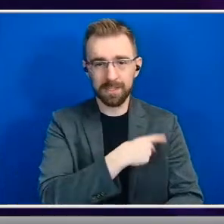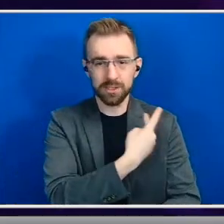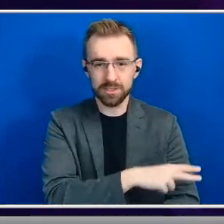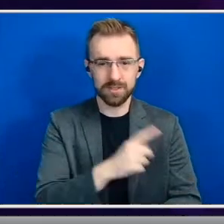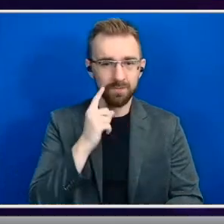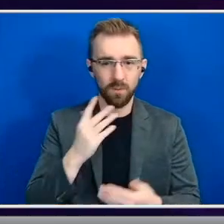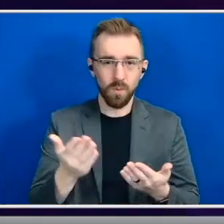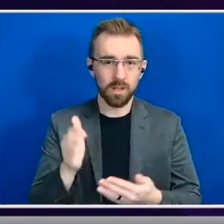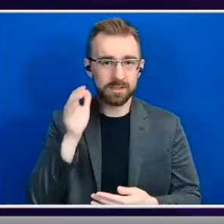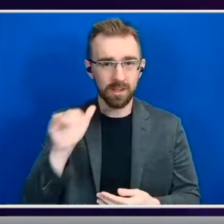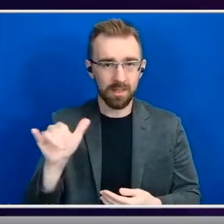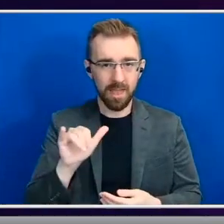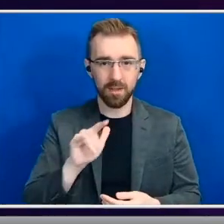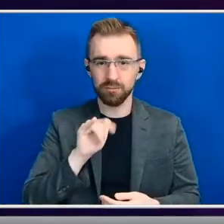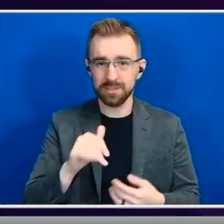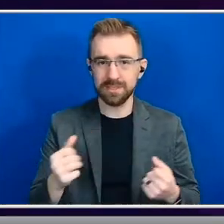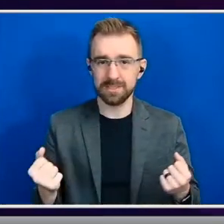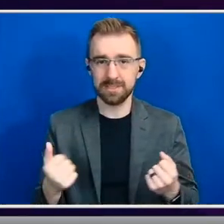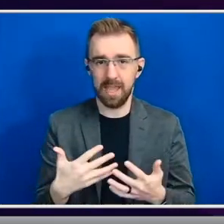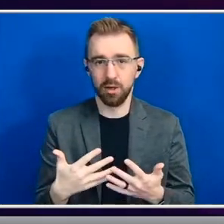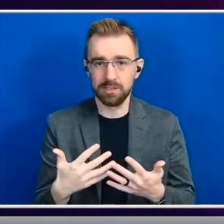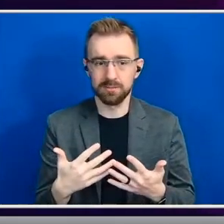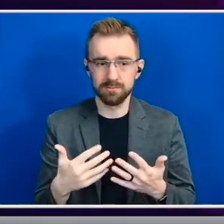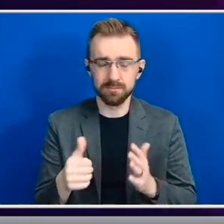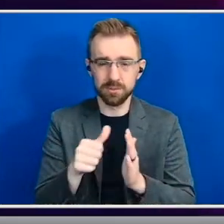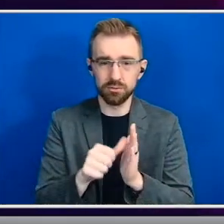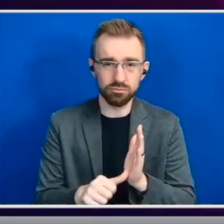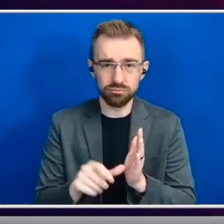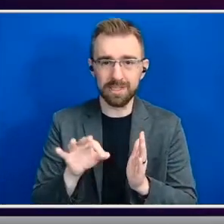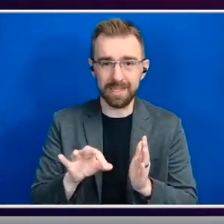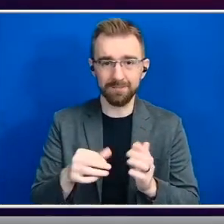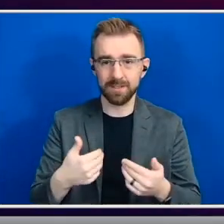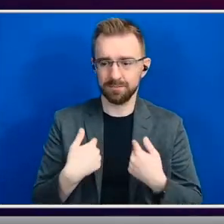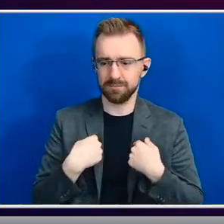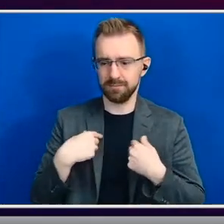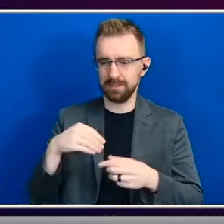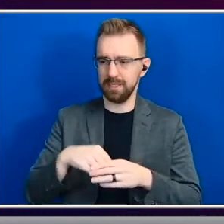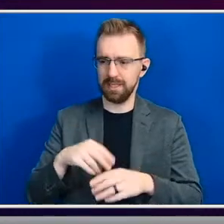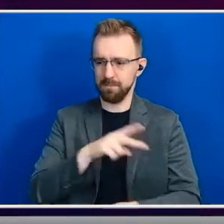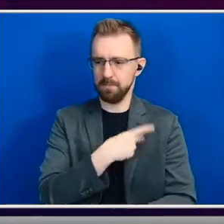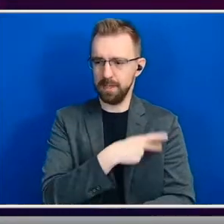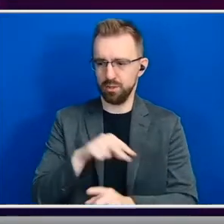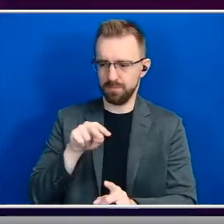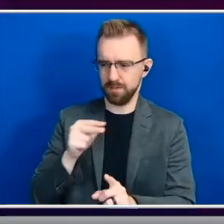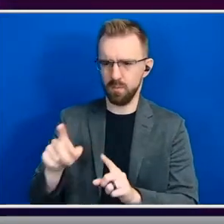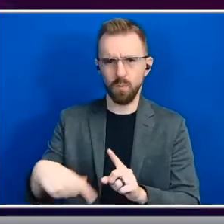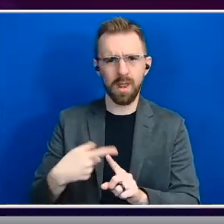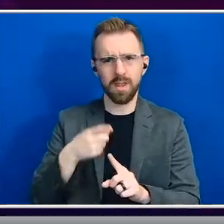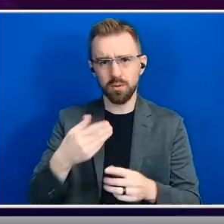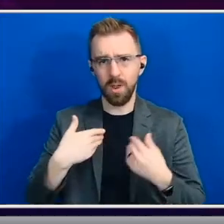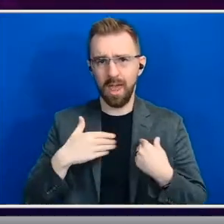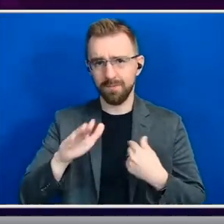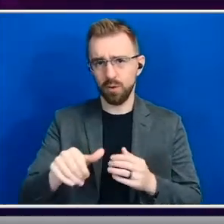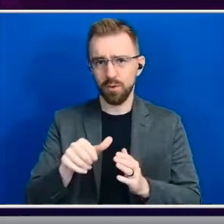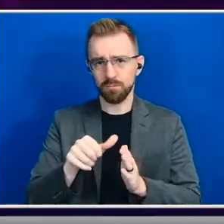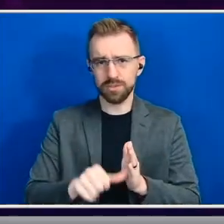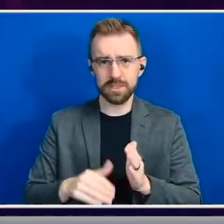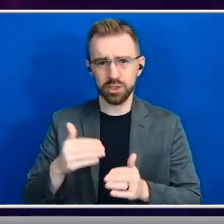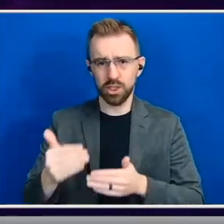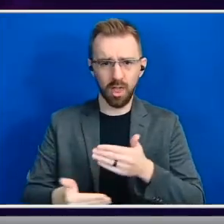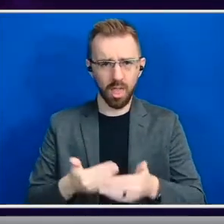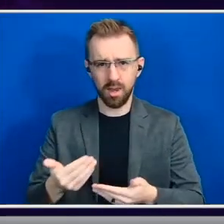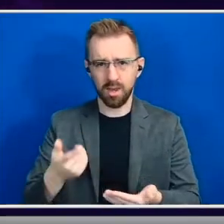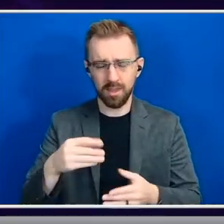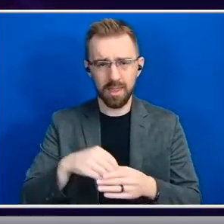a really scary surgery if you're the patient. When did you have that procedure done? You were in med school,